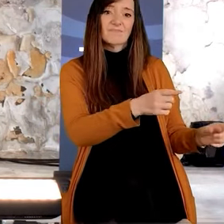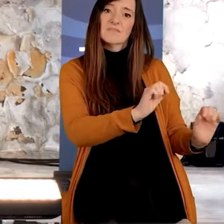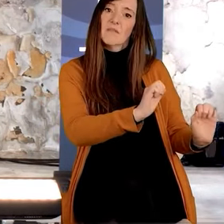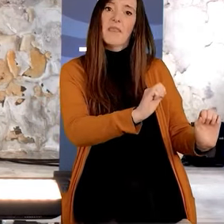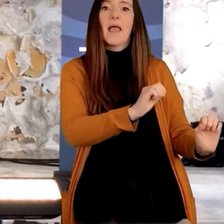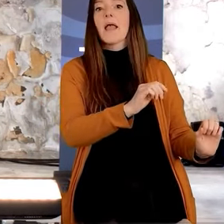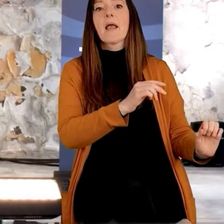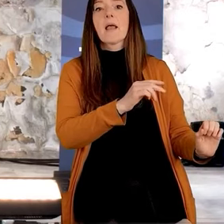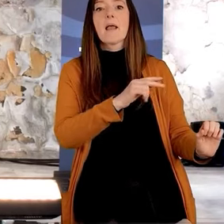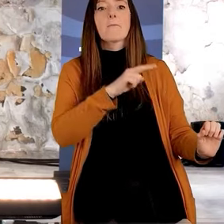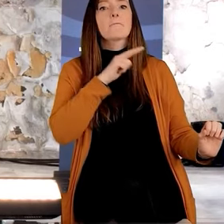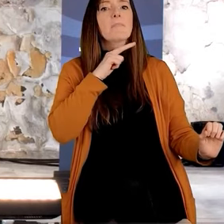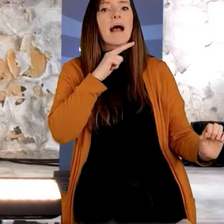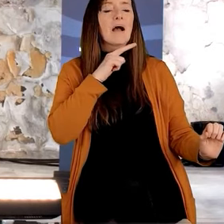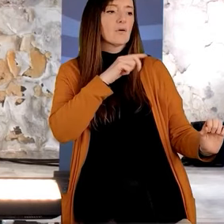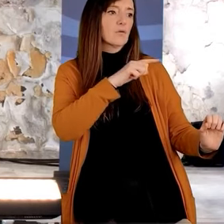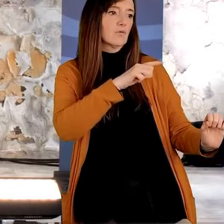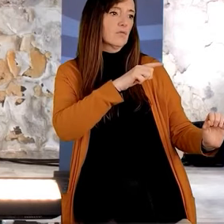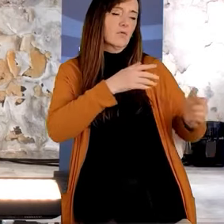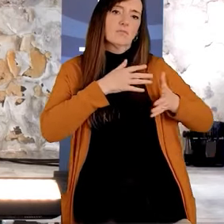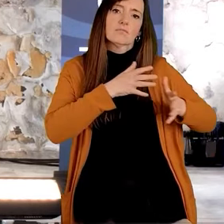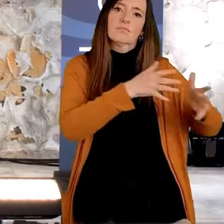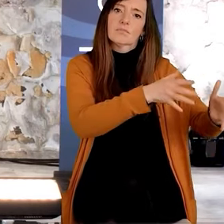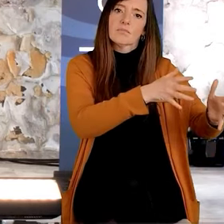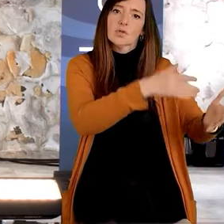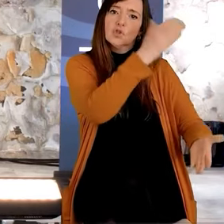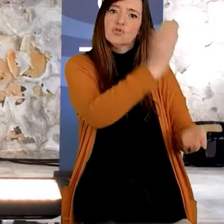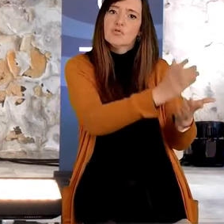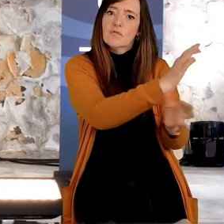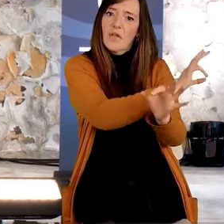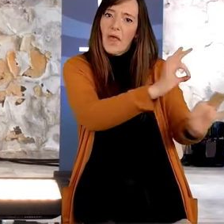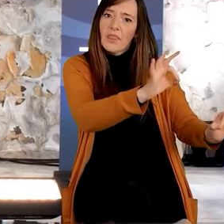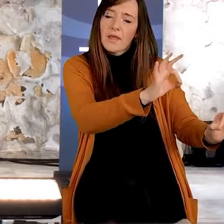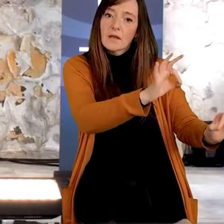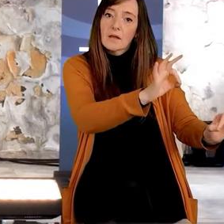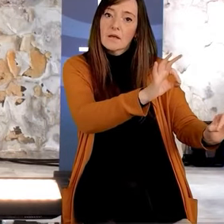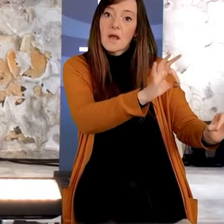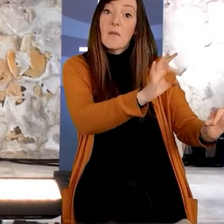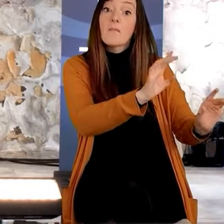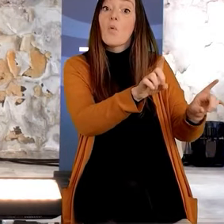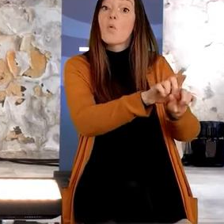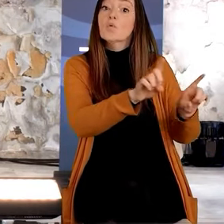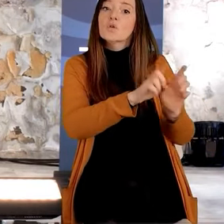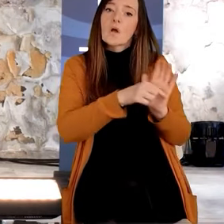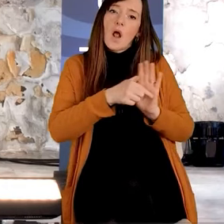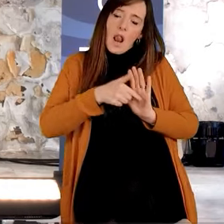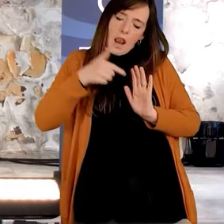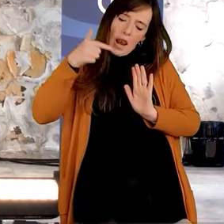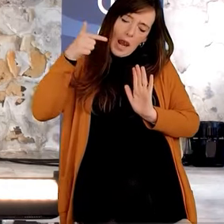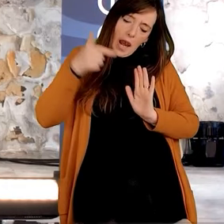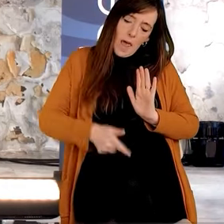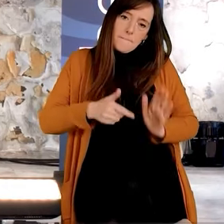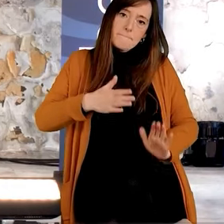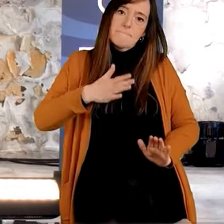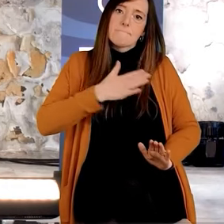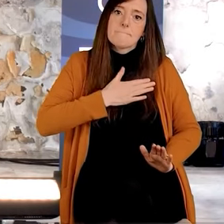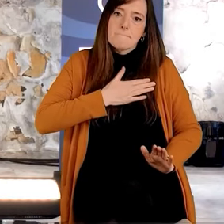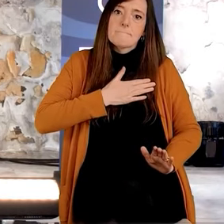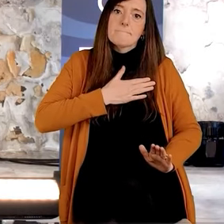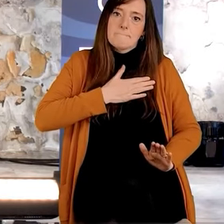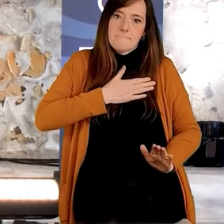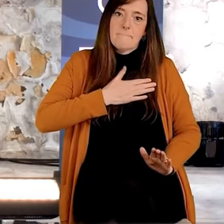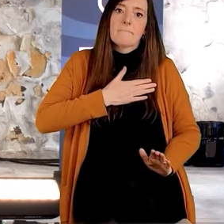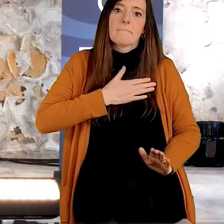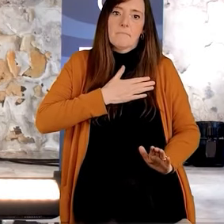mouths. But it's not just their mouths, verse 9. Their inmost self, which is the core of their